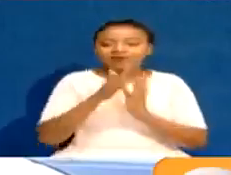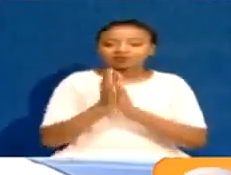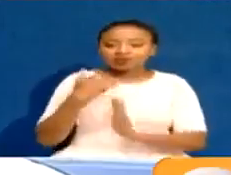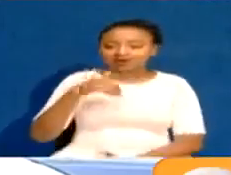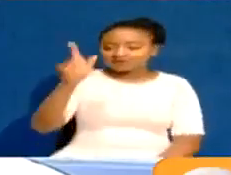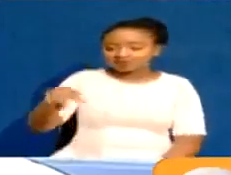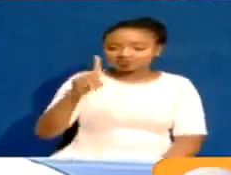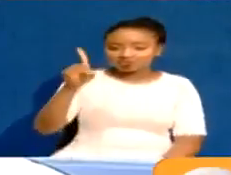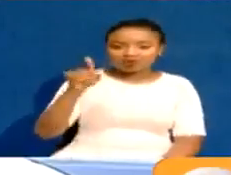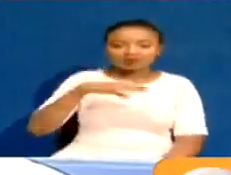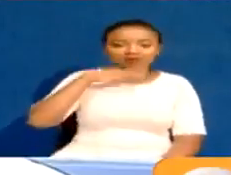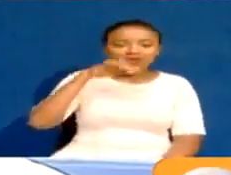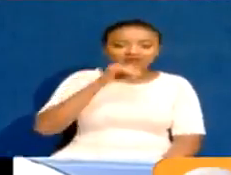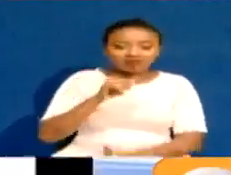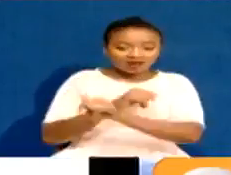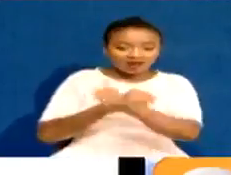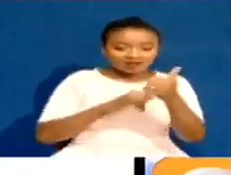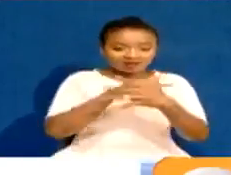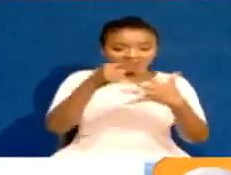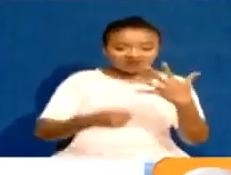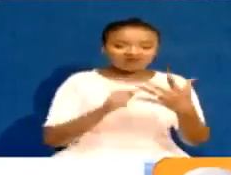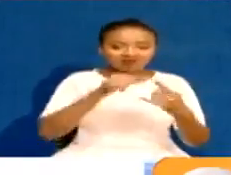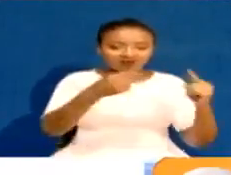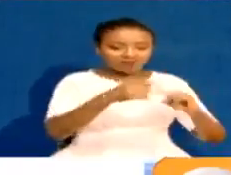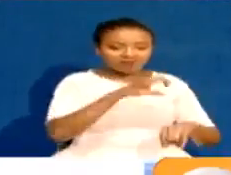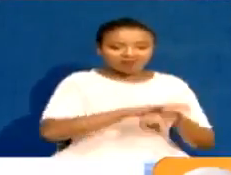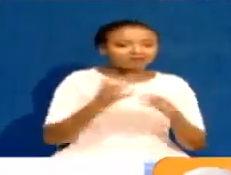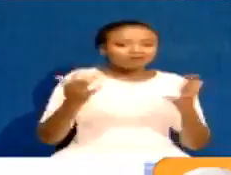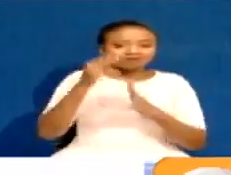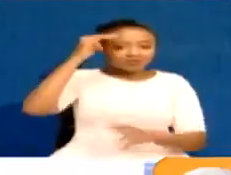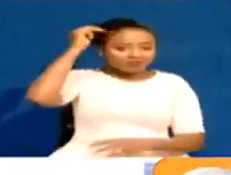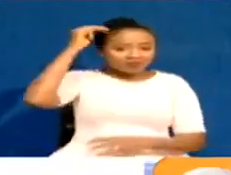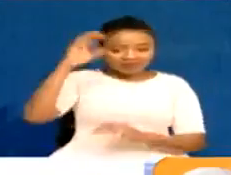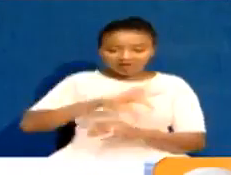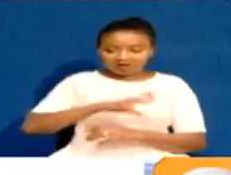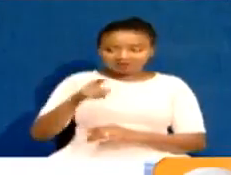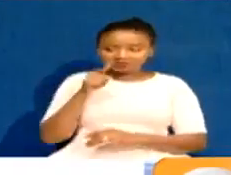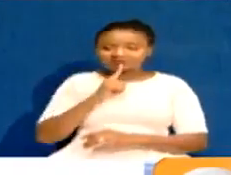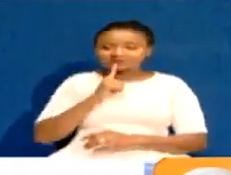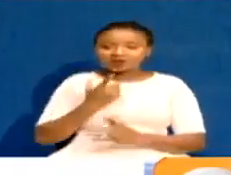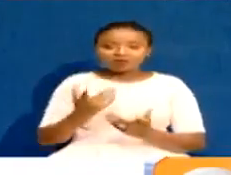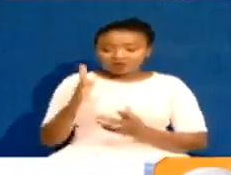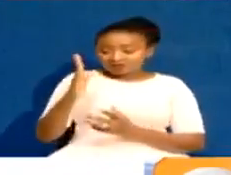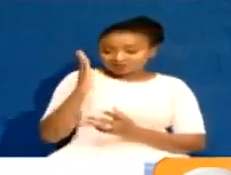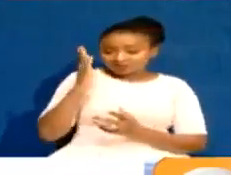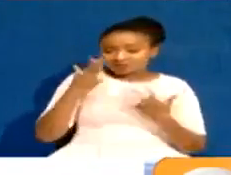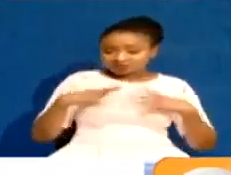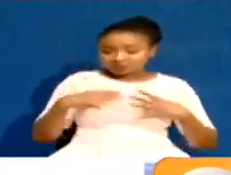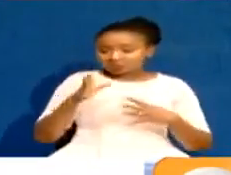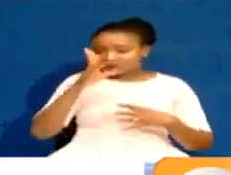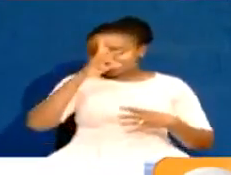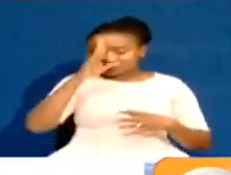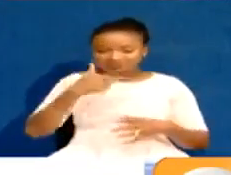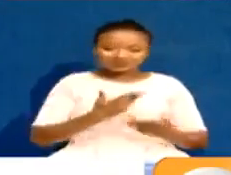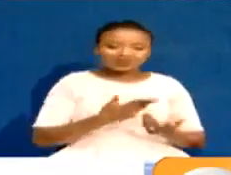time, one person is reported to have died and five others injured in an incident that Mandera County leaders say had security forces turning their